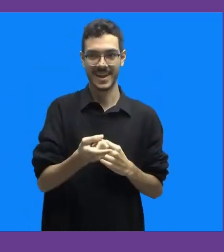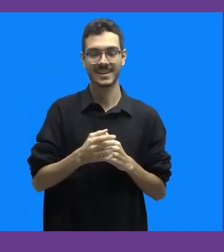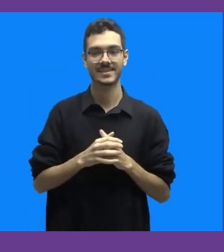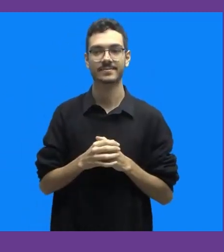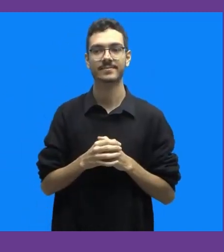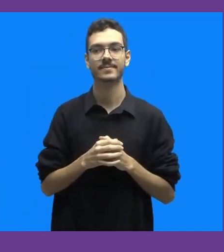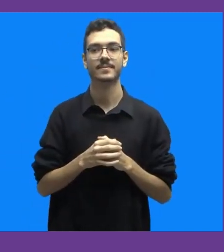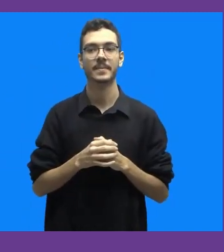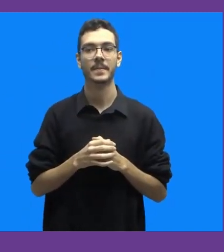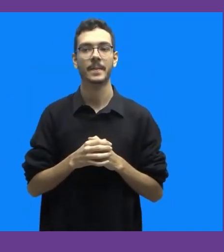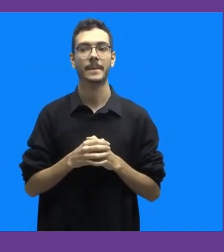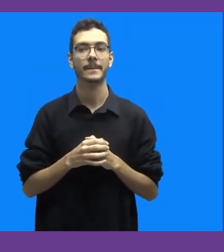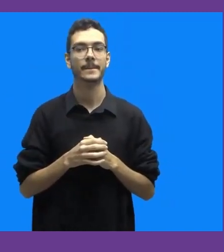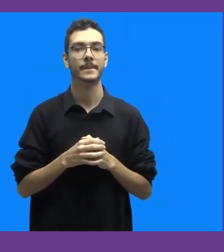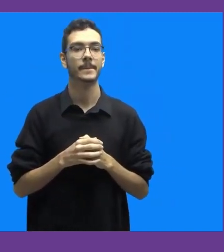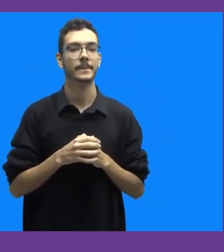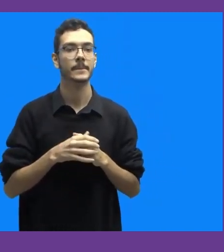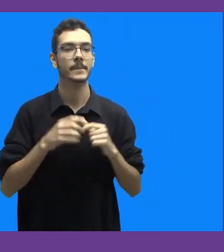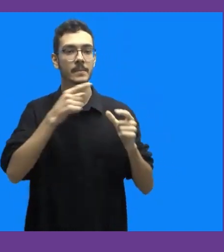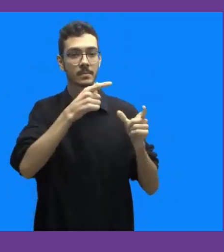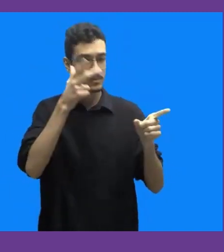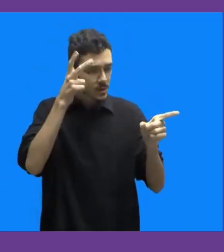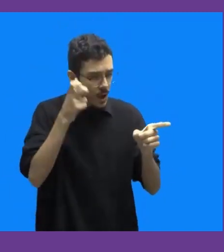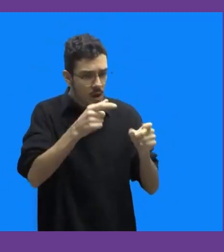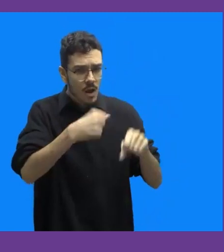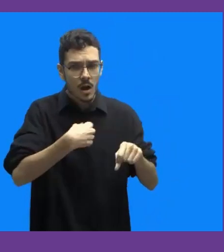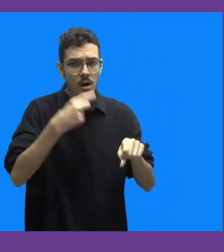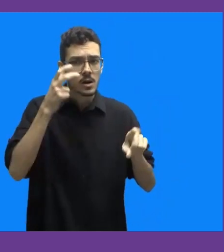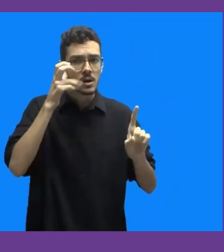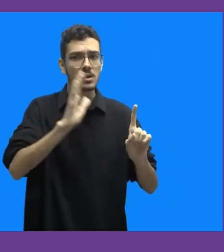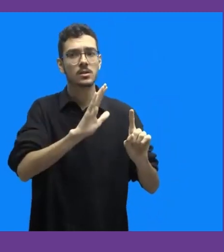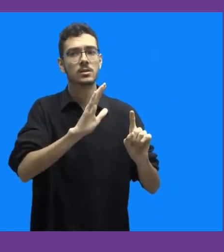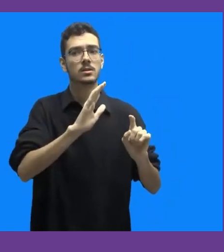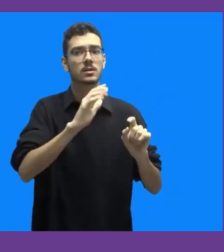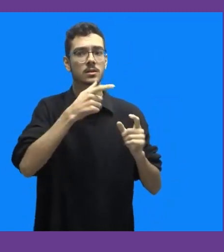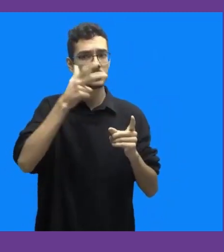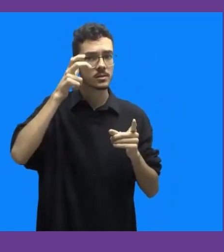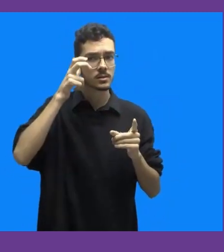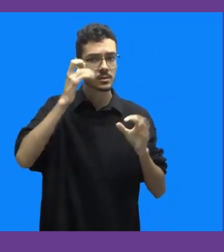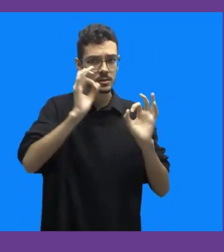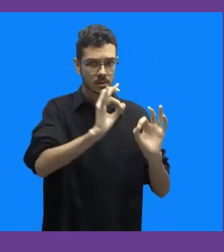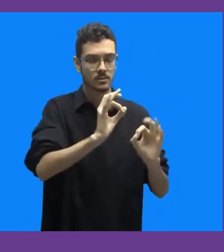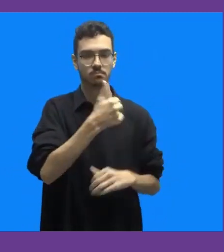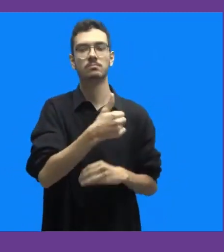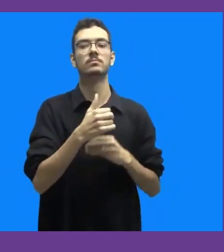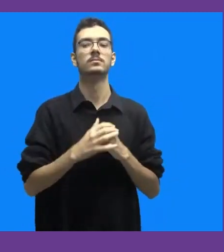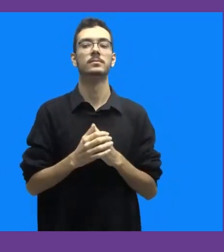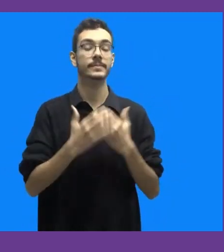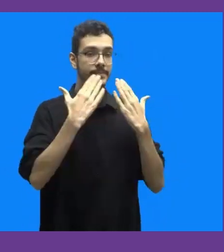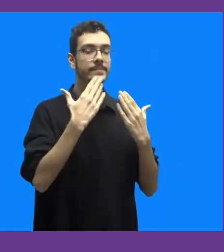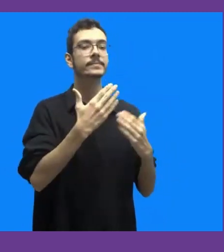thing. So, well, I would like also to continue, if I find my